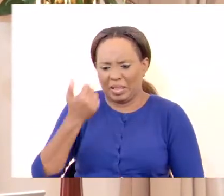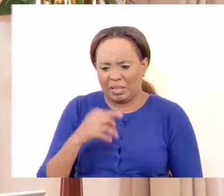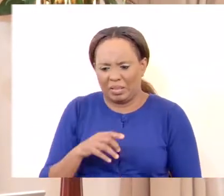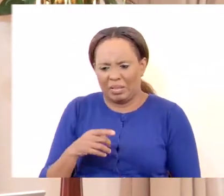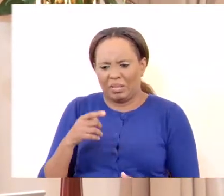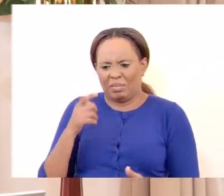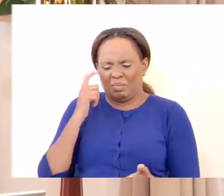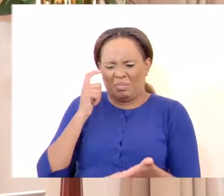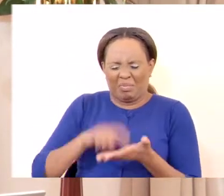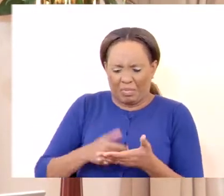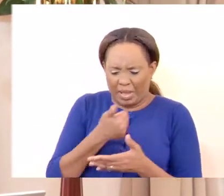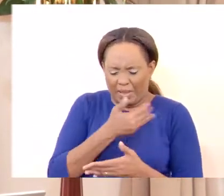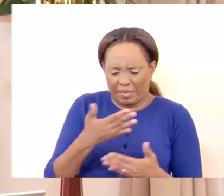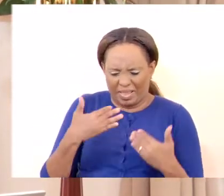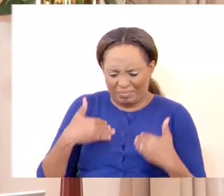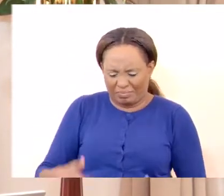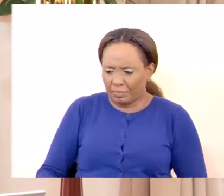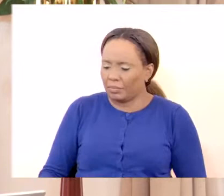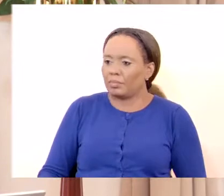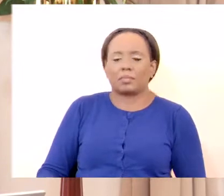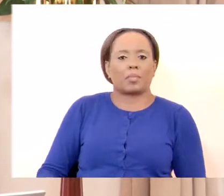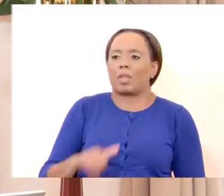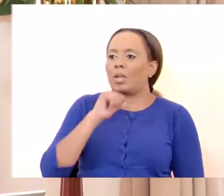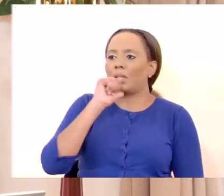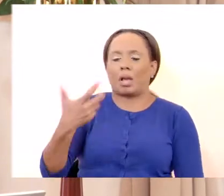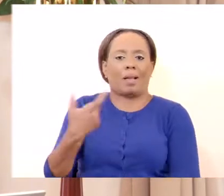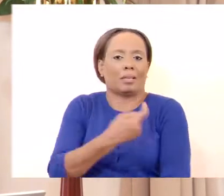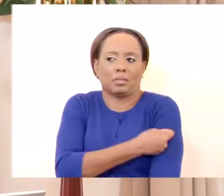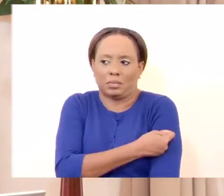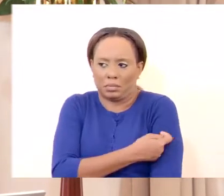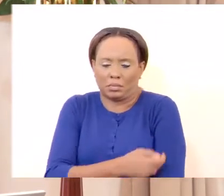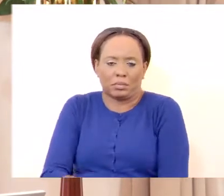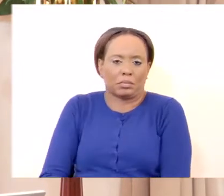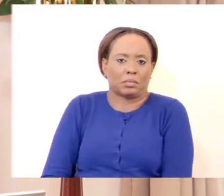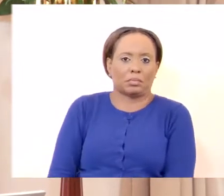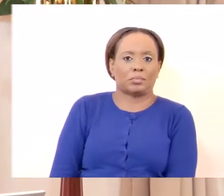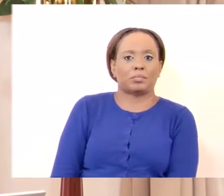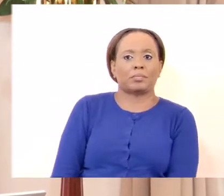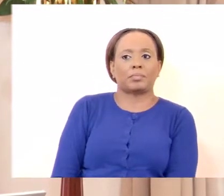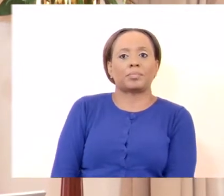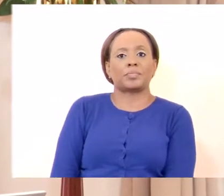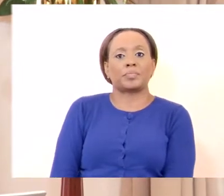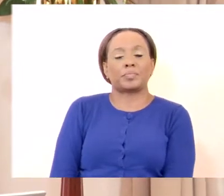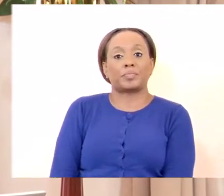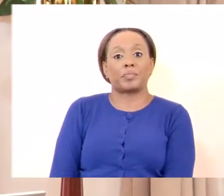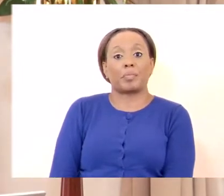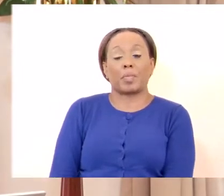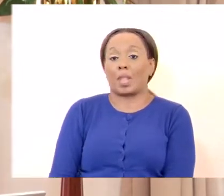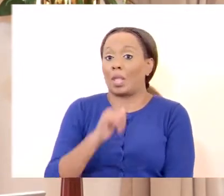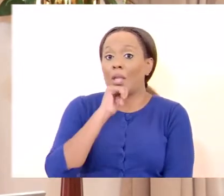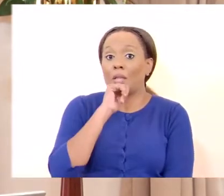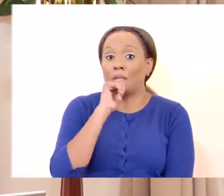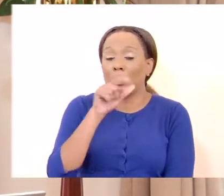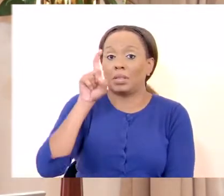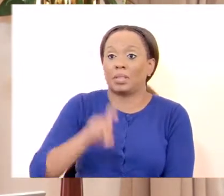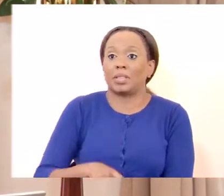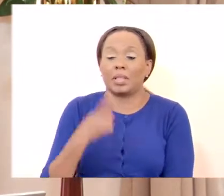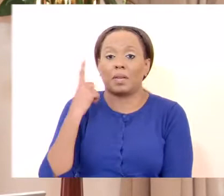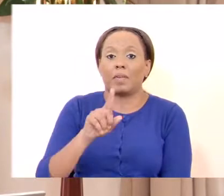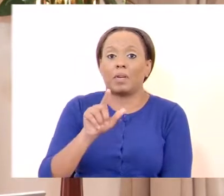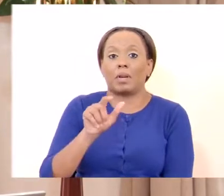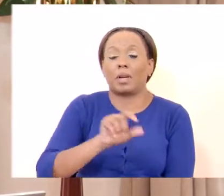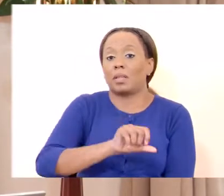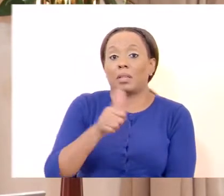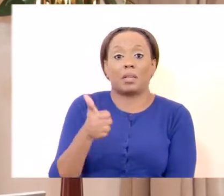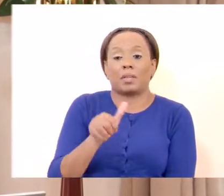activated, we will not give you the vaccine at that point in time. There's no indication, there's no need to do a test, an